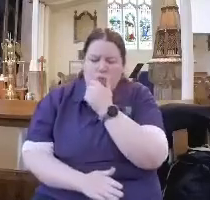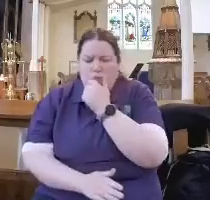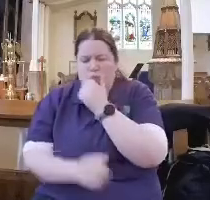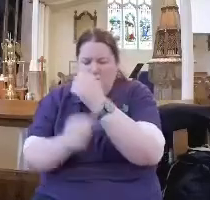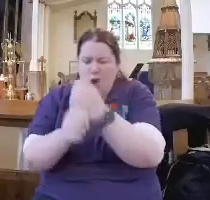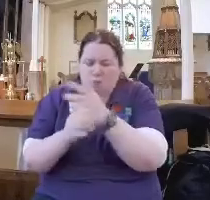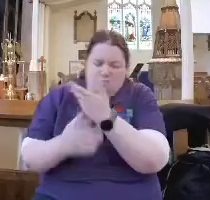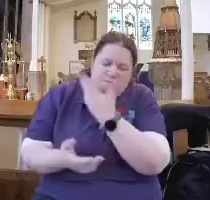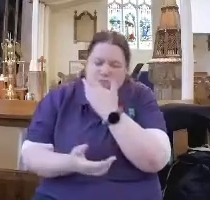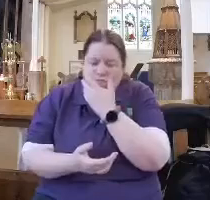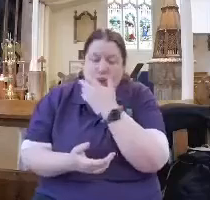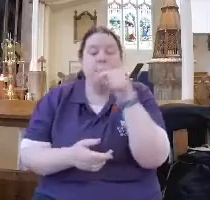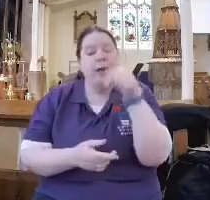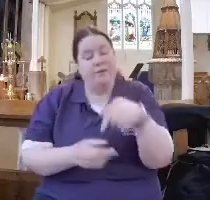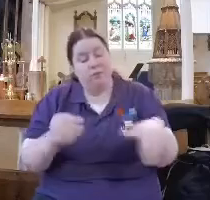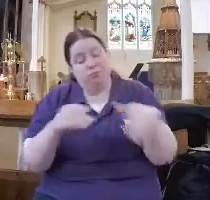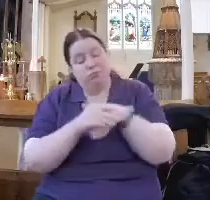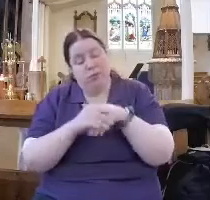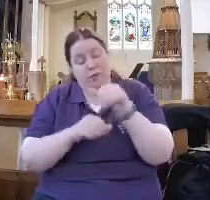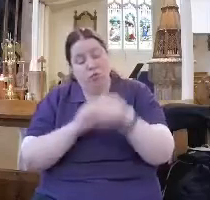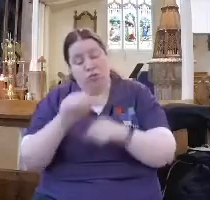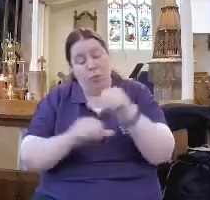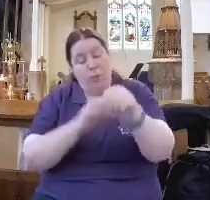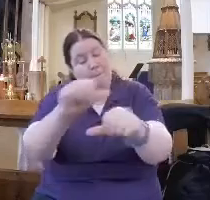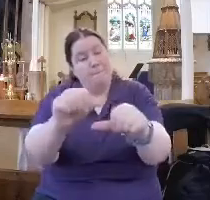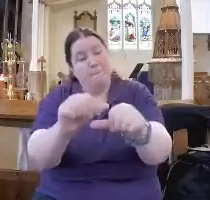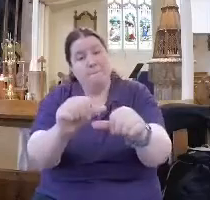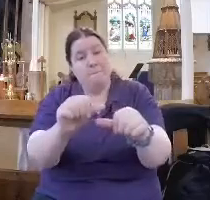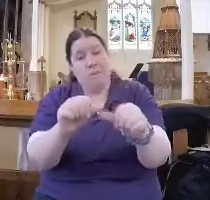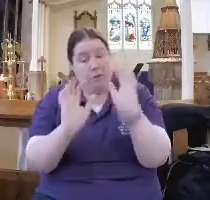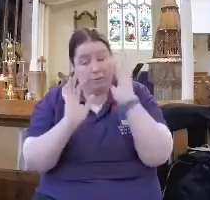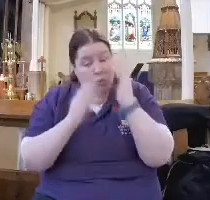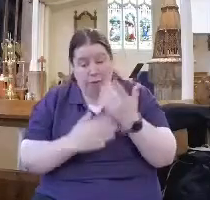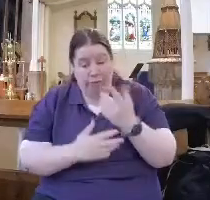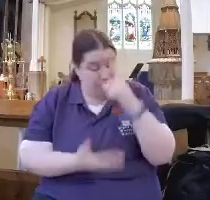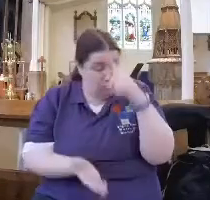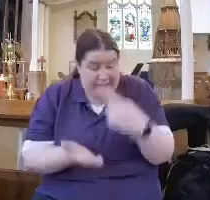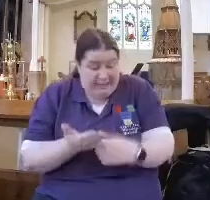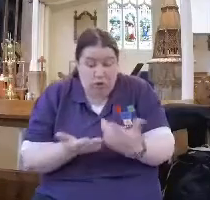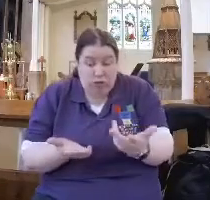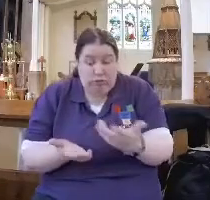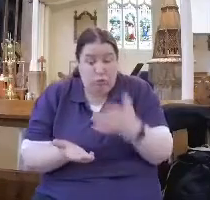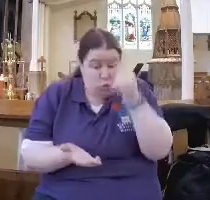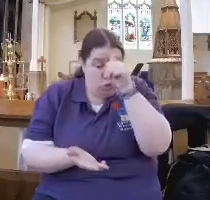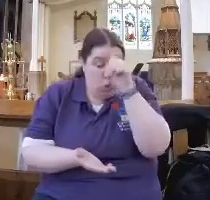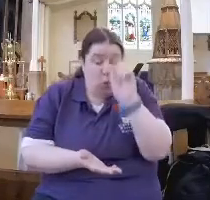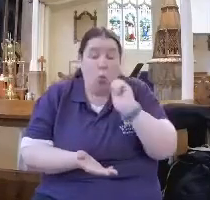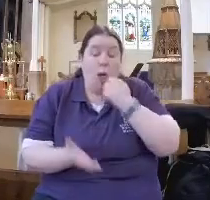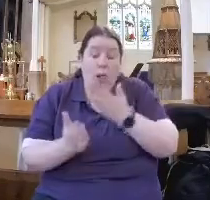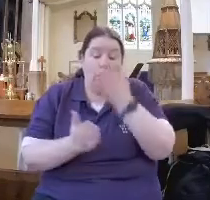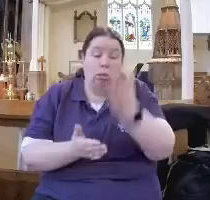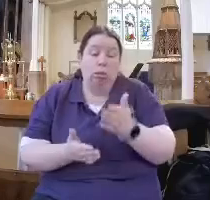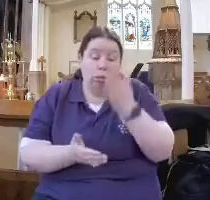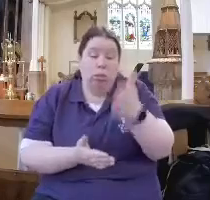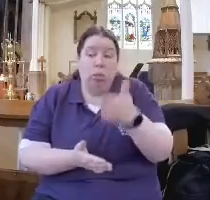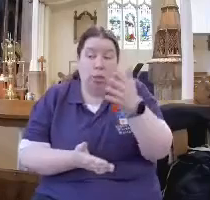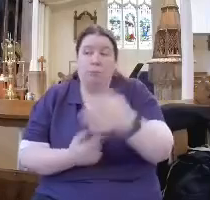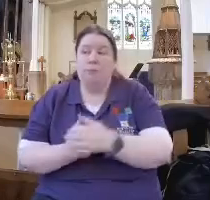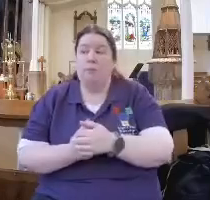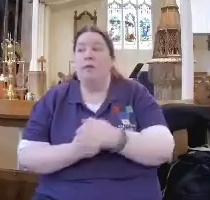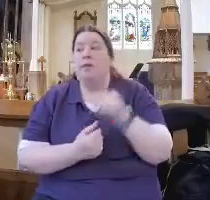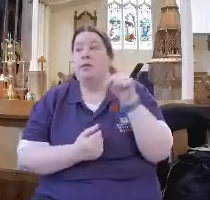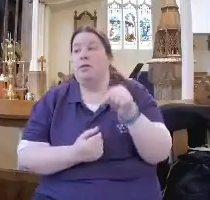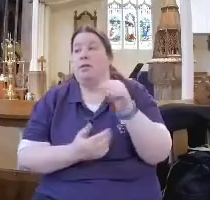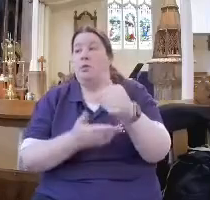If it's in the rhythm, there's no problem. And again, hopefully, this will lead to a good work, rest and pray